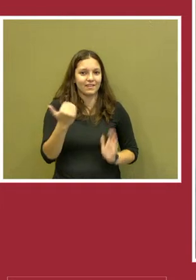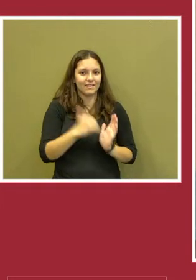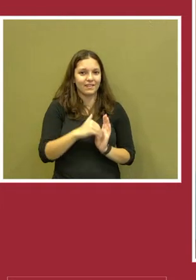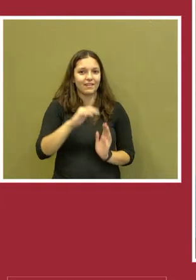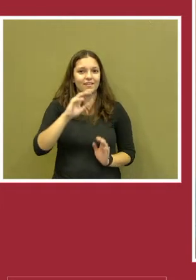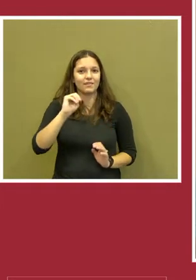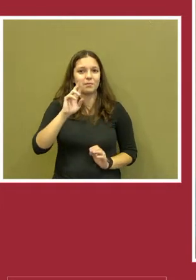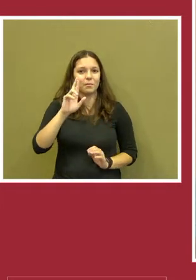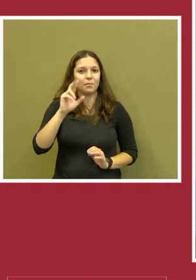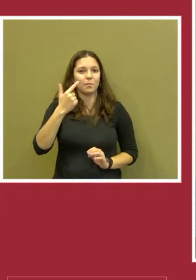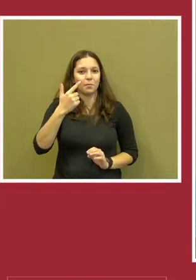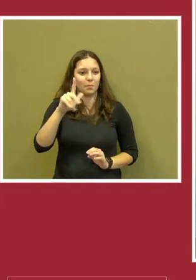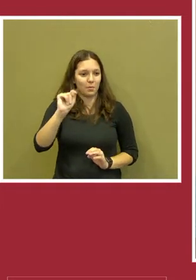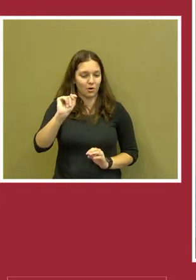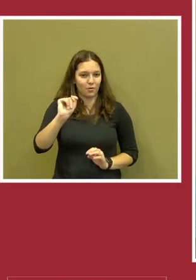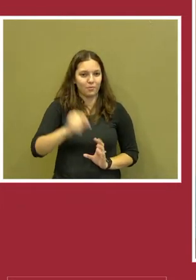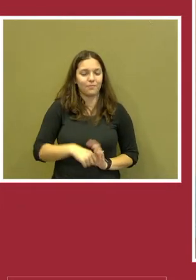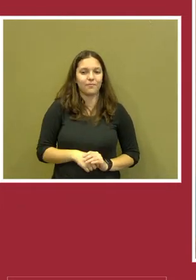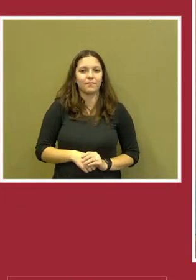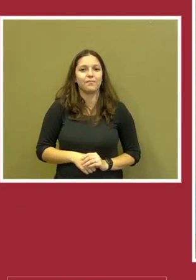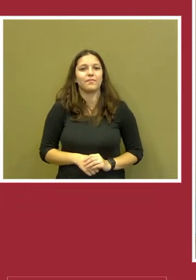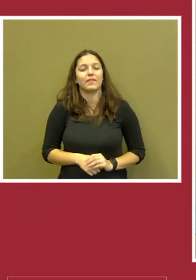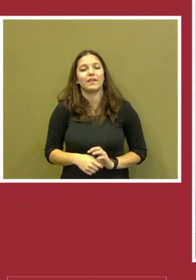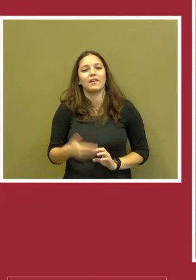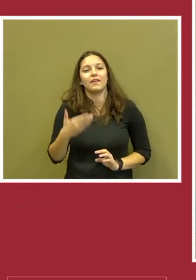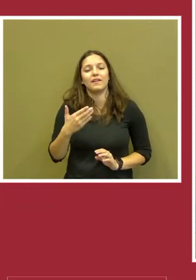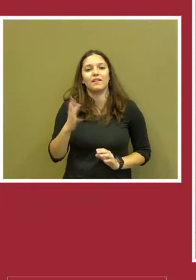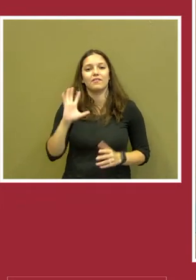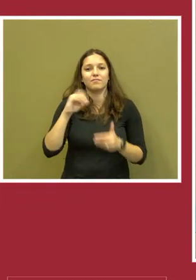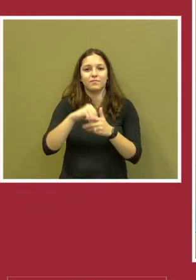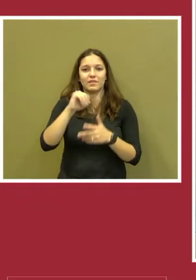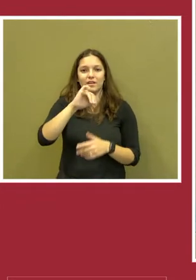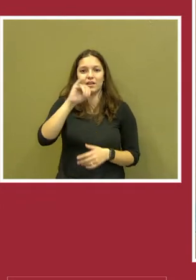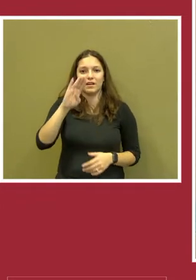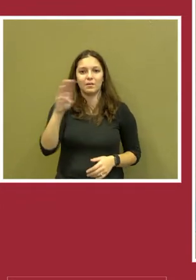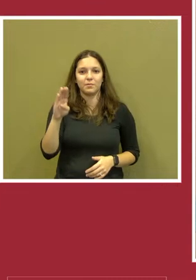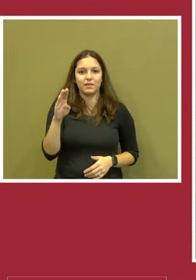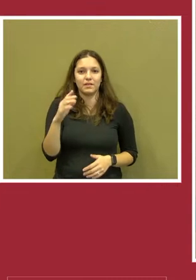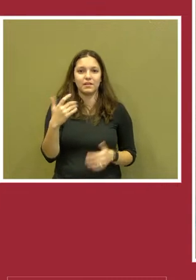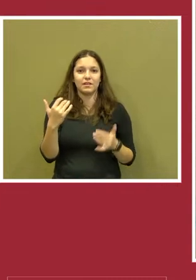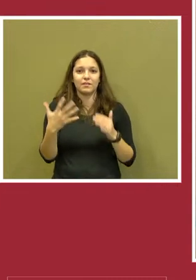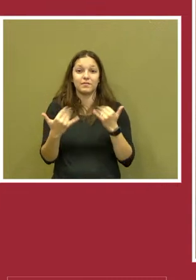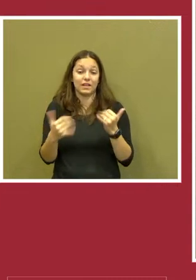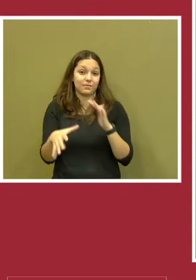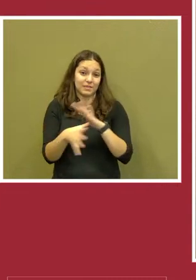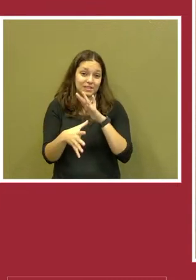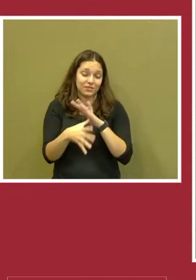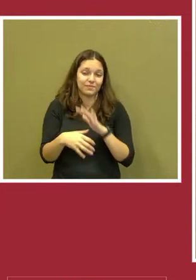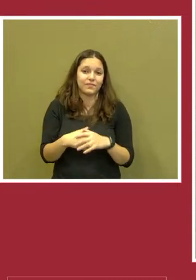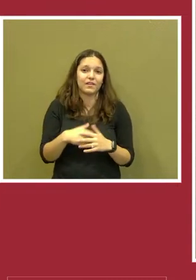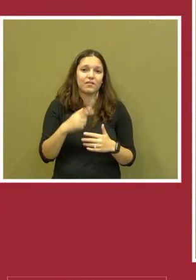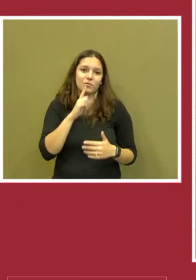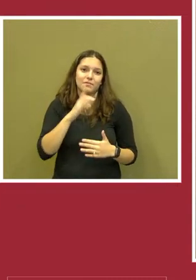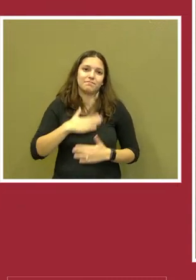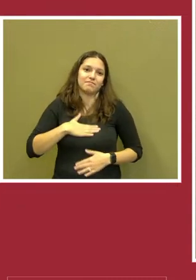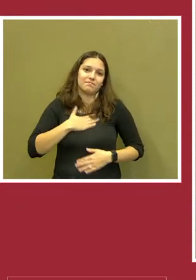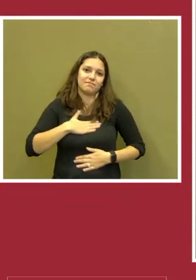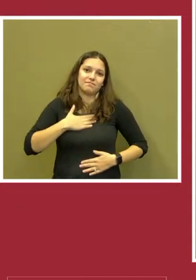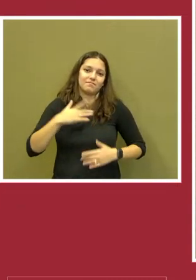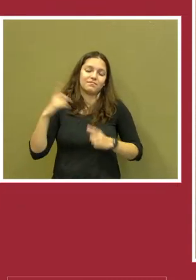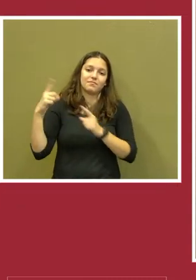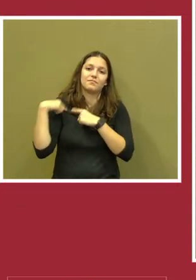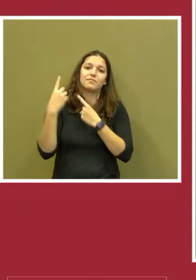Margot Sanford again. I have been a part of IB now. Yeah, I'm a senior now. I've really enjoyed it so far. I